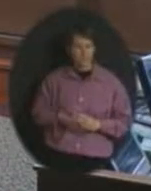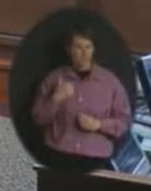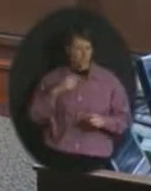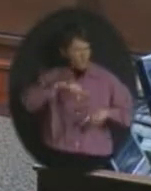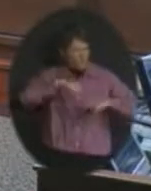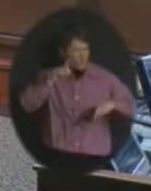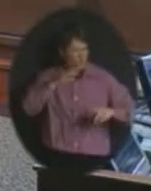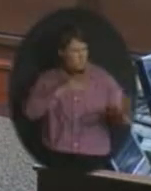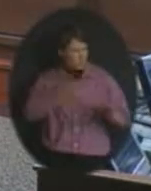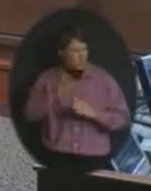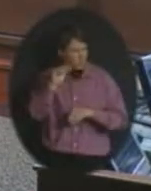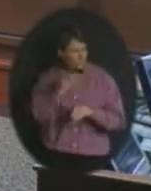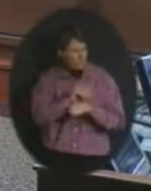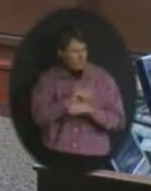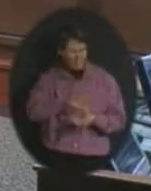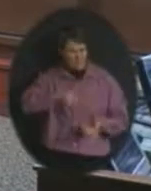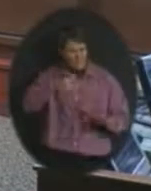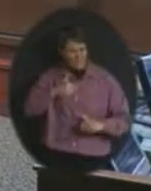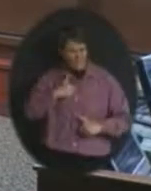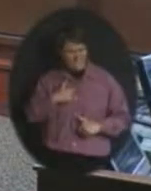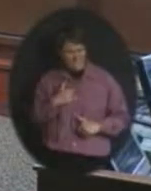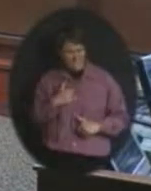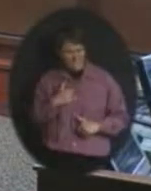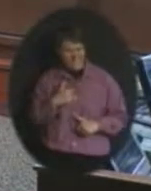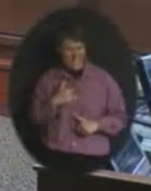random order tonight? It's throwing me off a little bit.